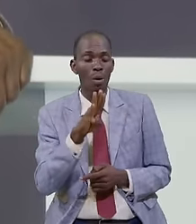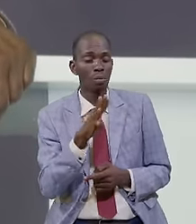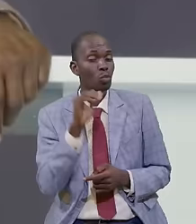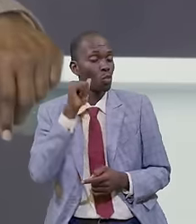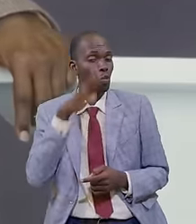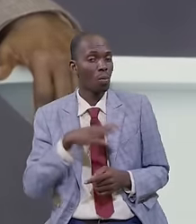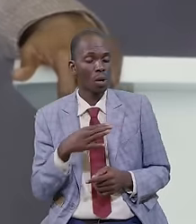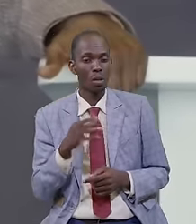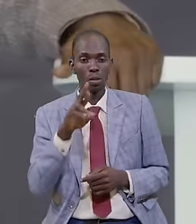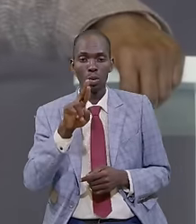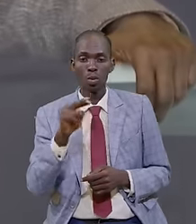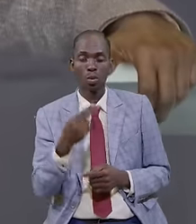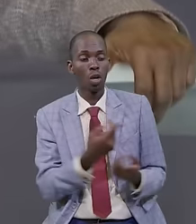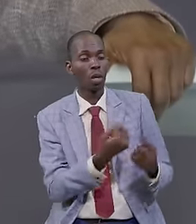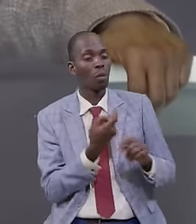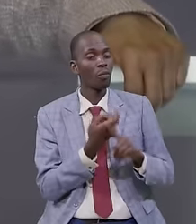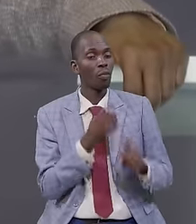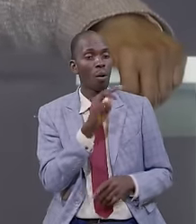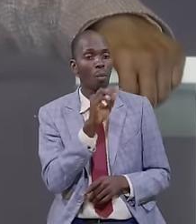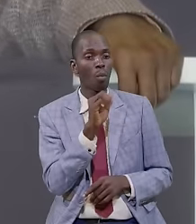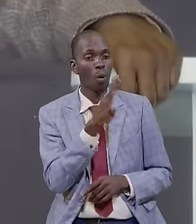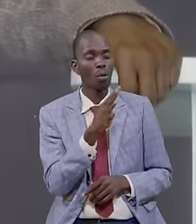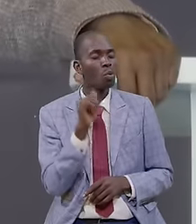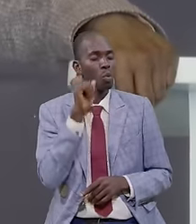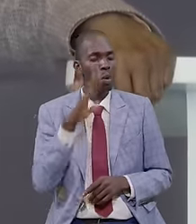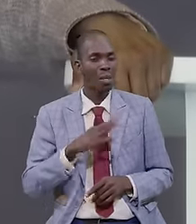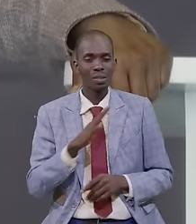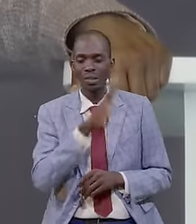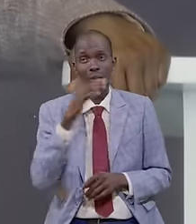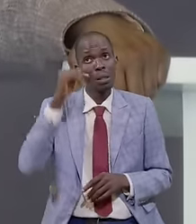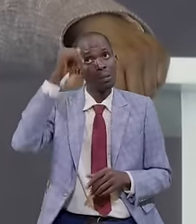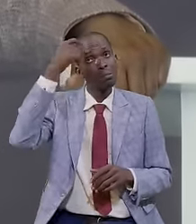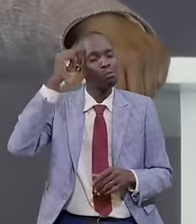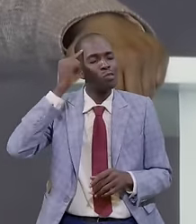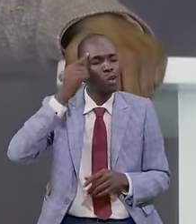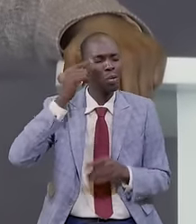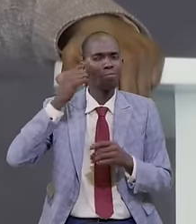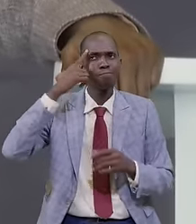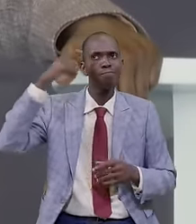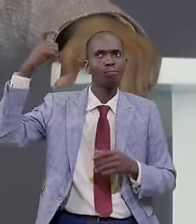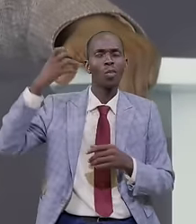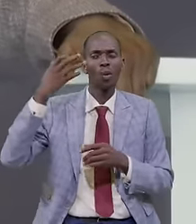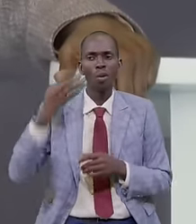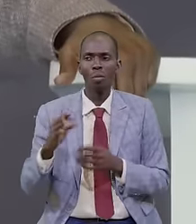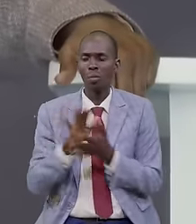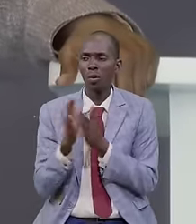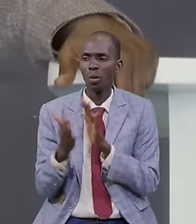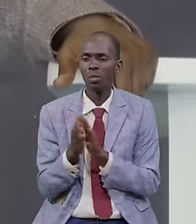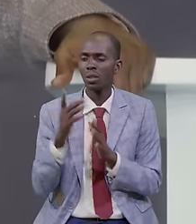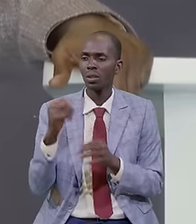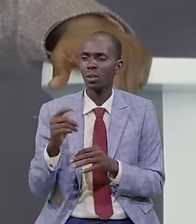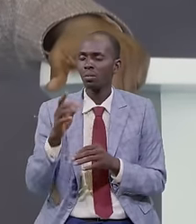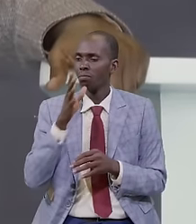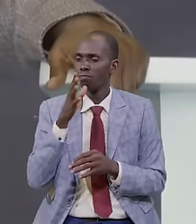When Naomi said, okay, you've made up your mind, let us go, that did not enter into the